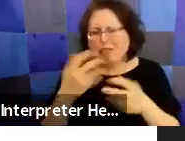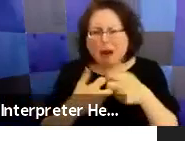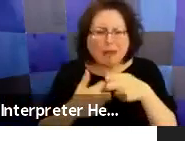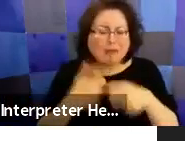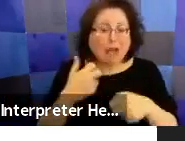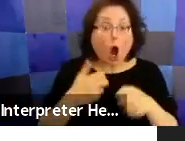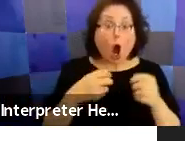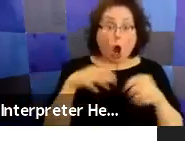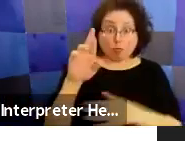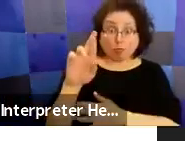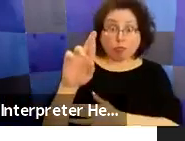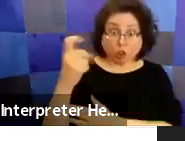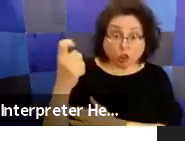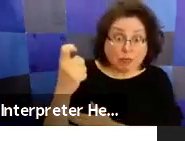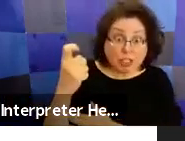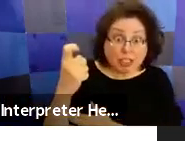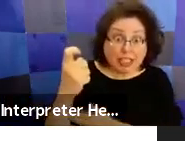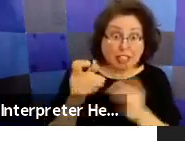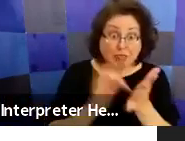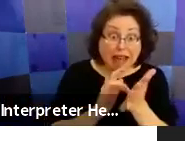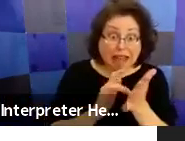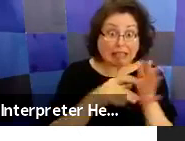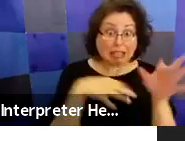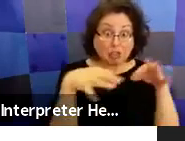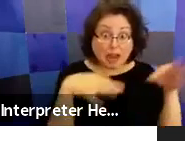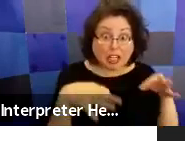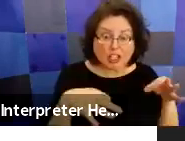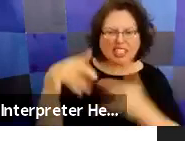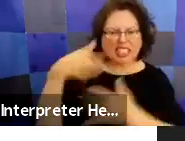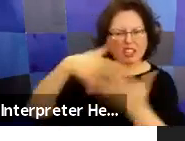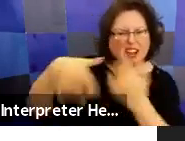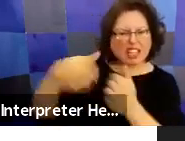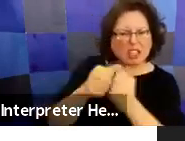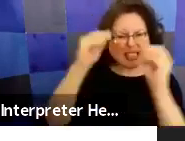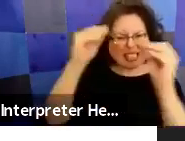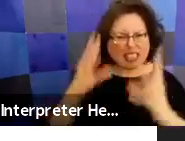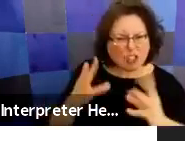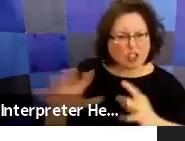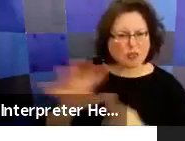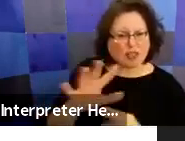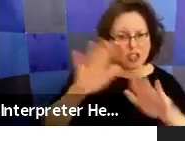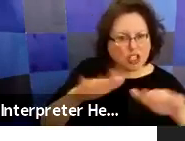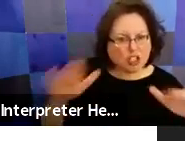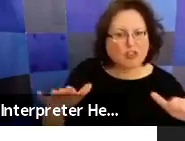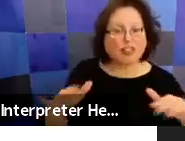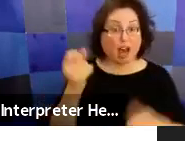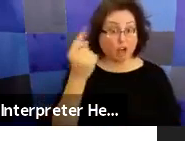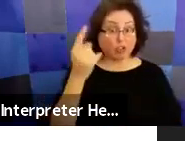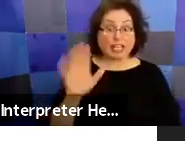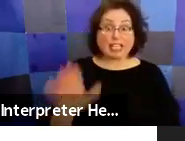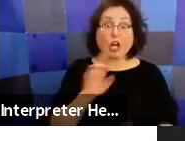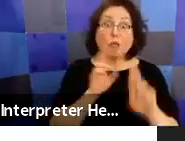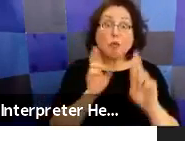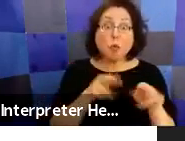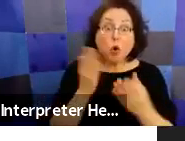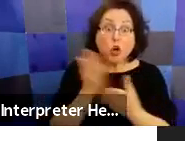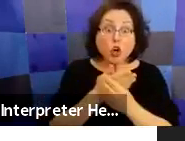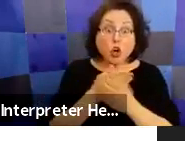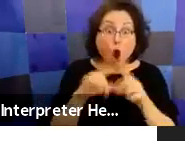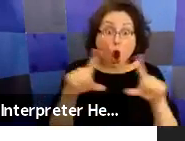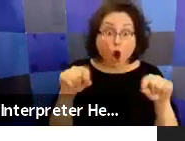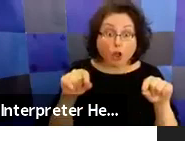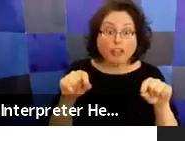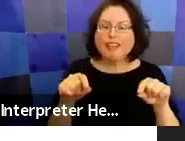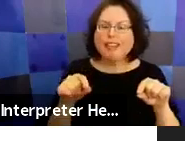prescription medication, interacting with teachers, with your children's teachers, understanding your children's report cards, being able